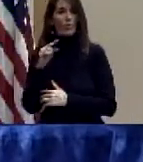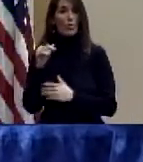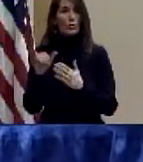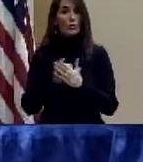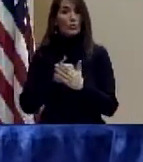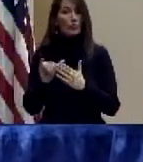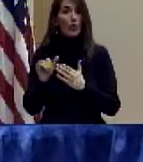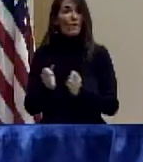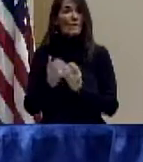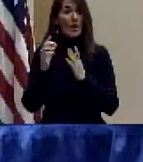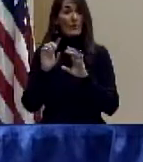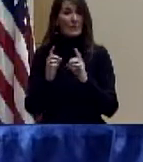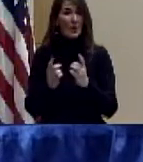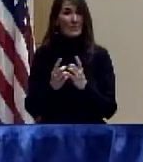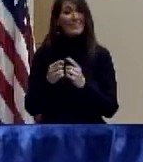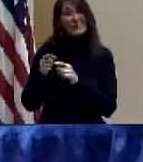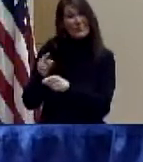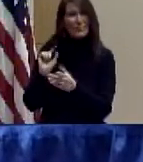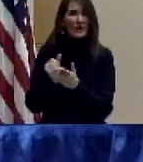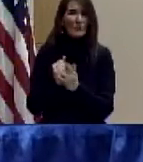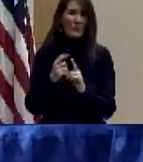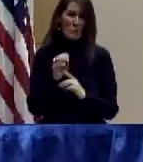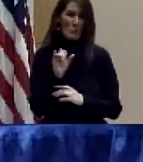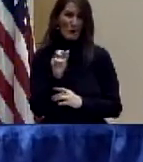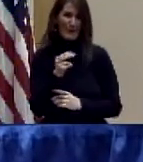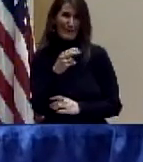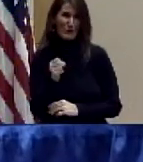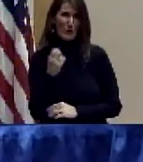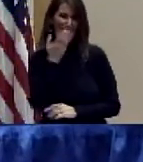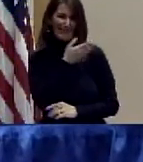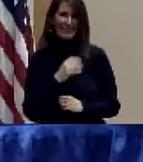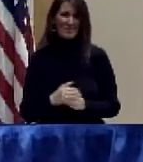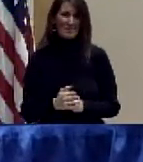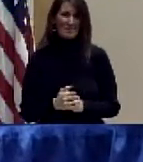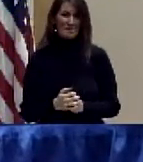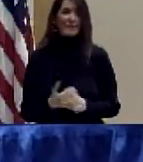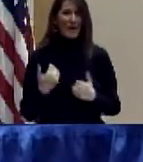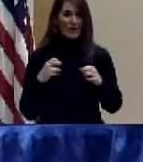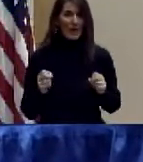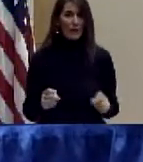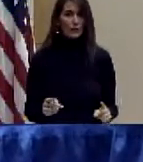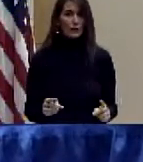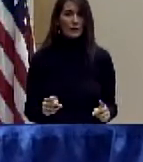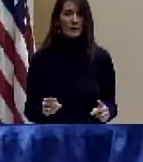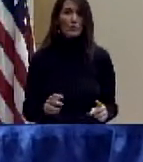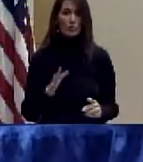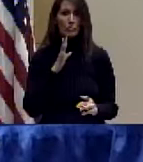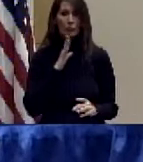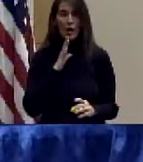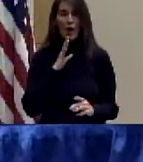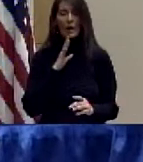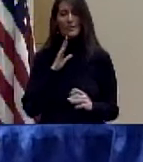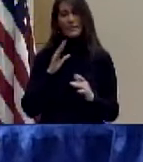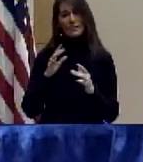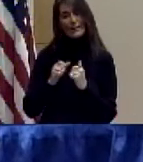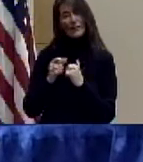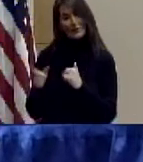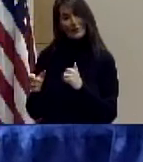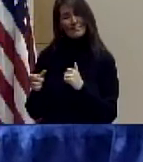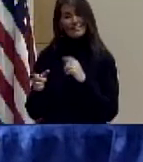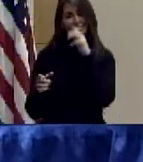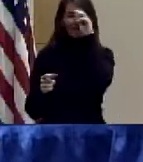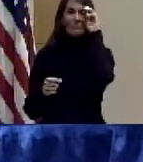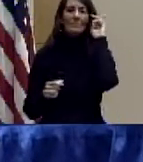Department, is a Brighton High School graduate. I had the opportunity to talk online at some length with